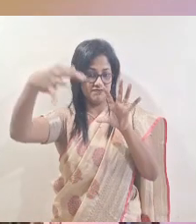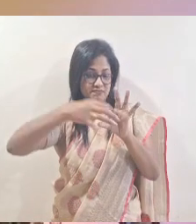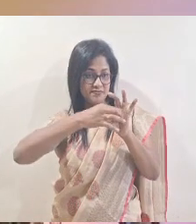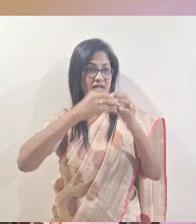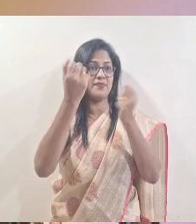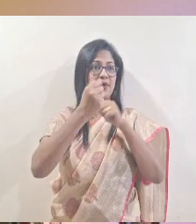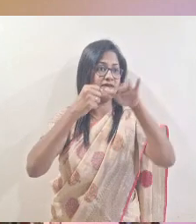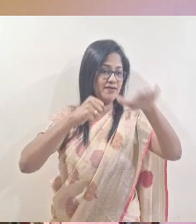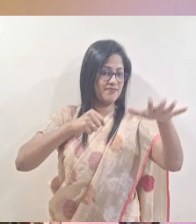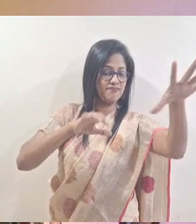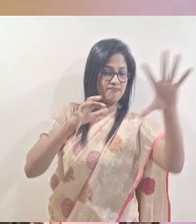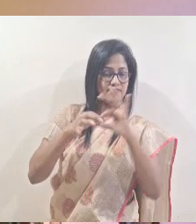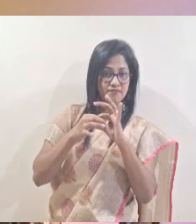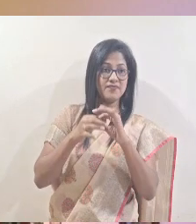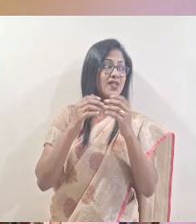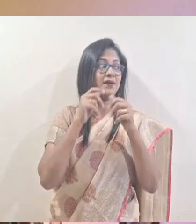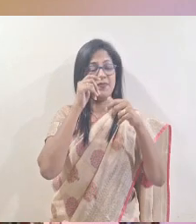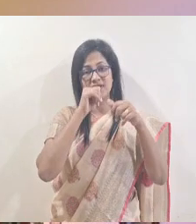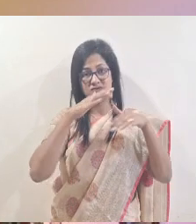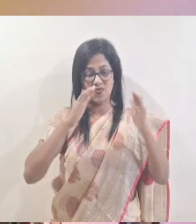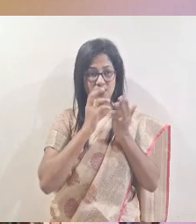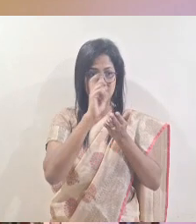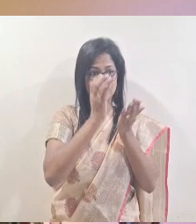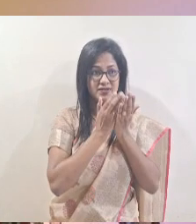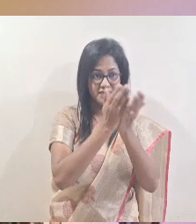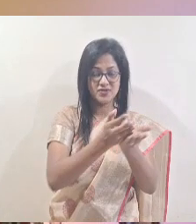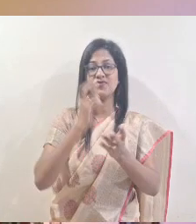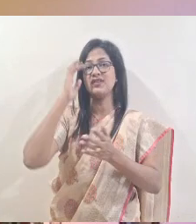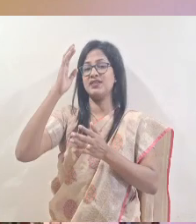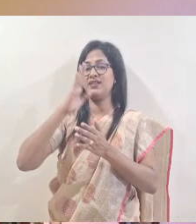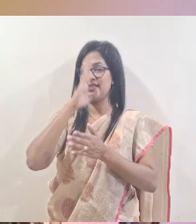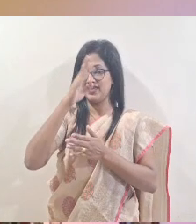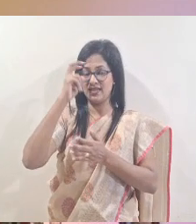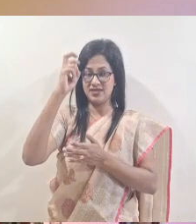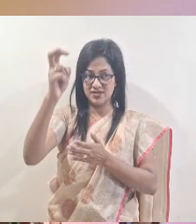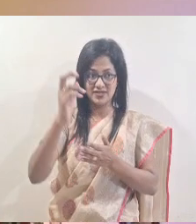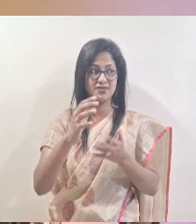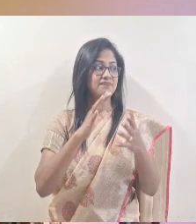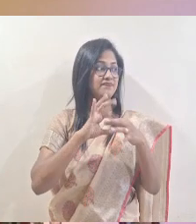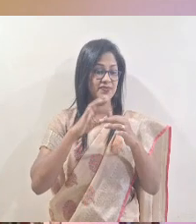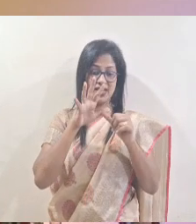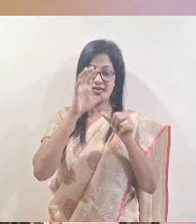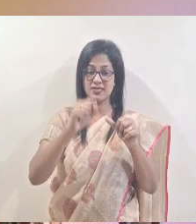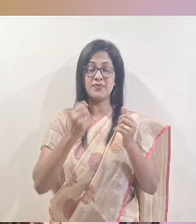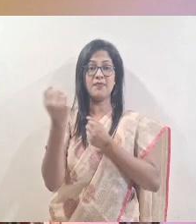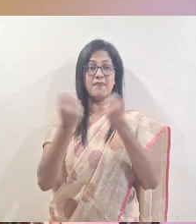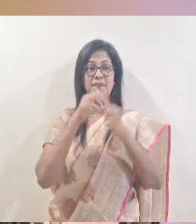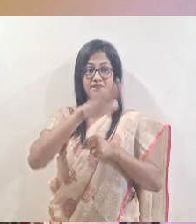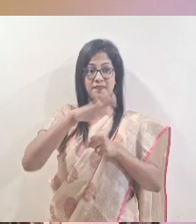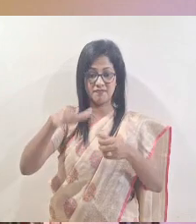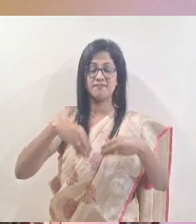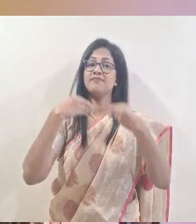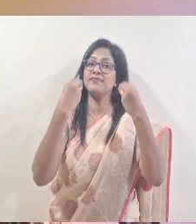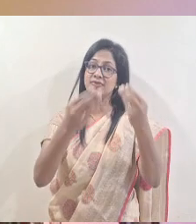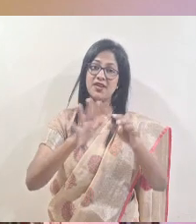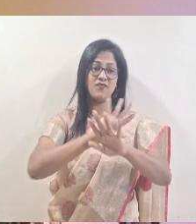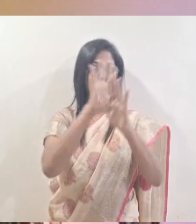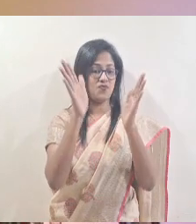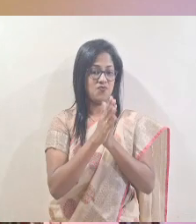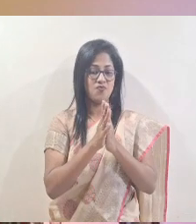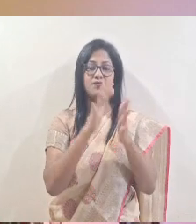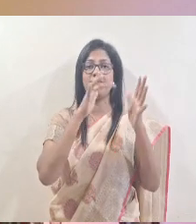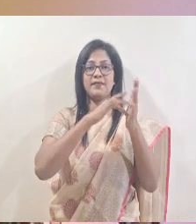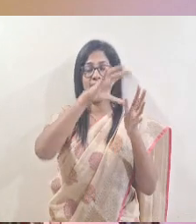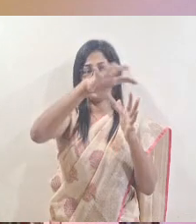and its parking, and water metro and metro rail terminals. And then accessible parking should be provided beside all the